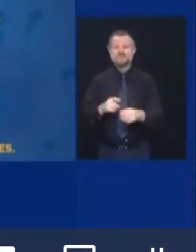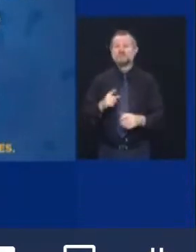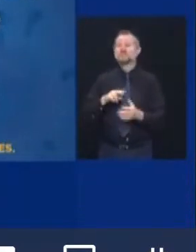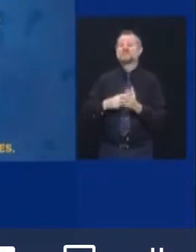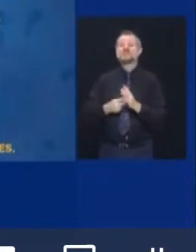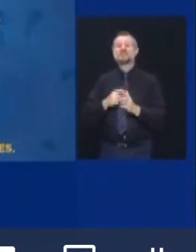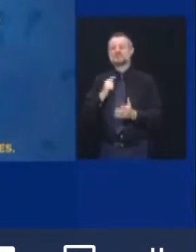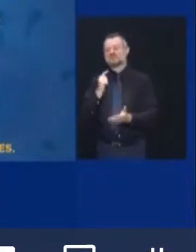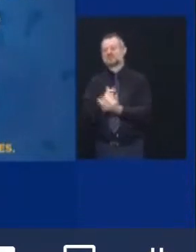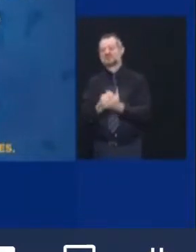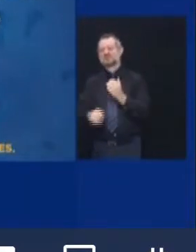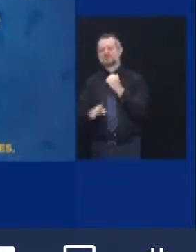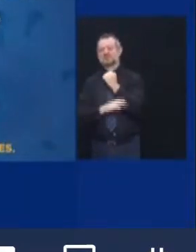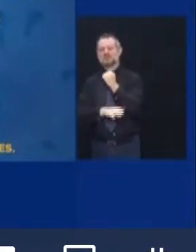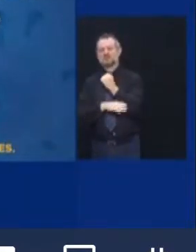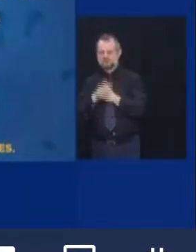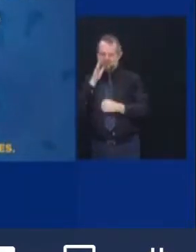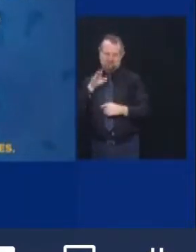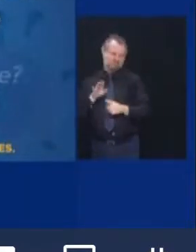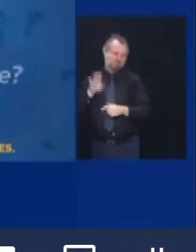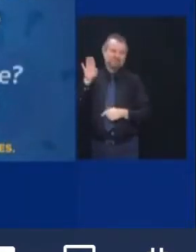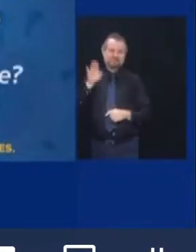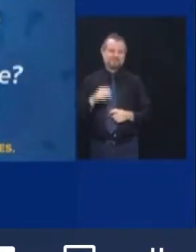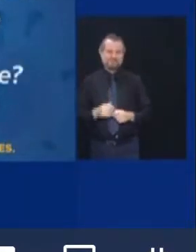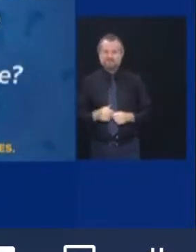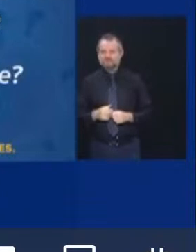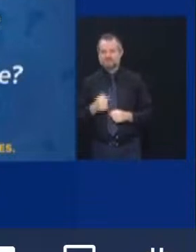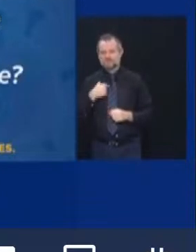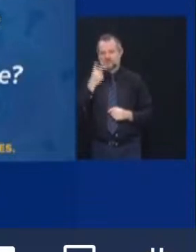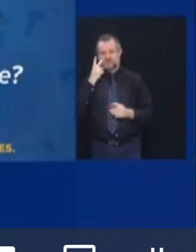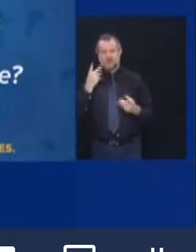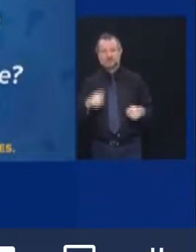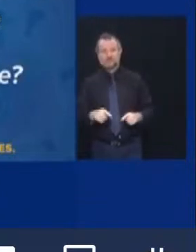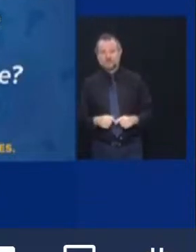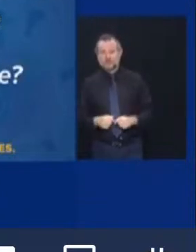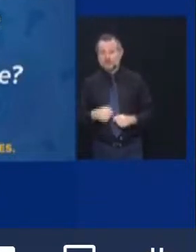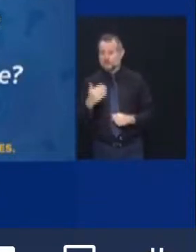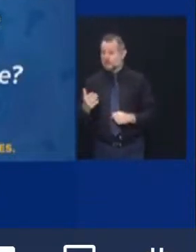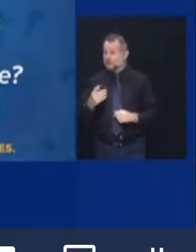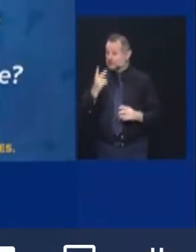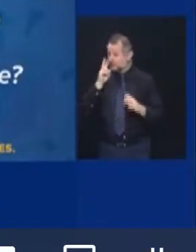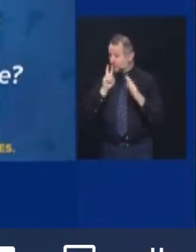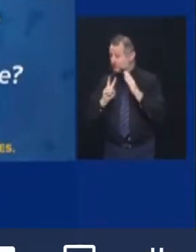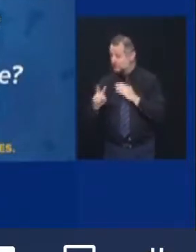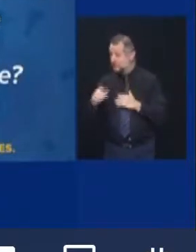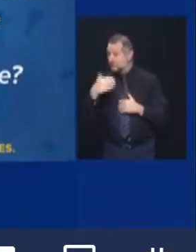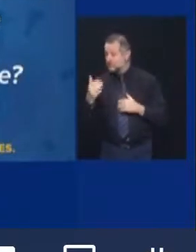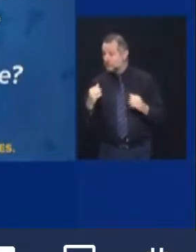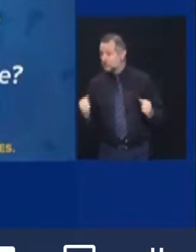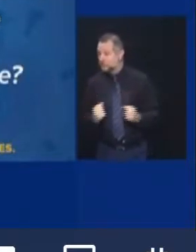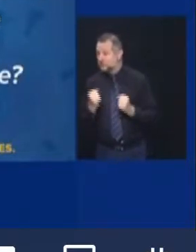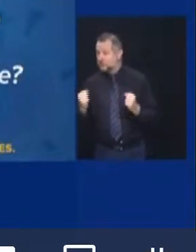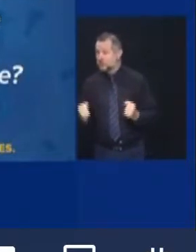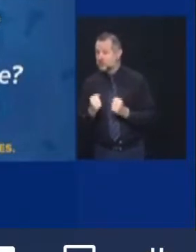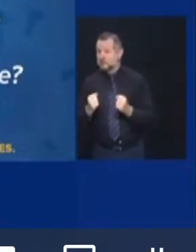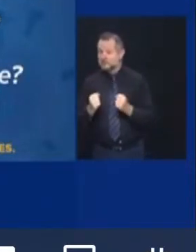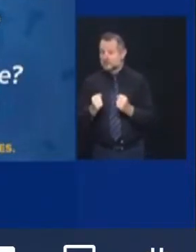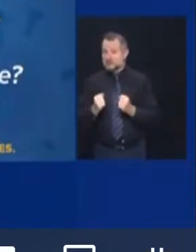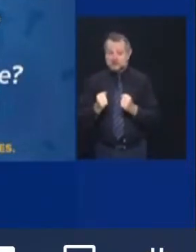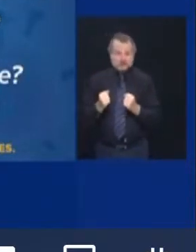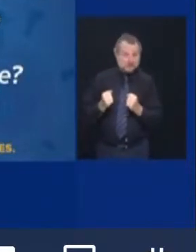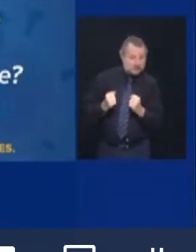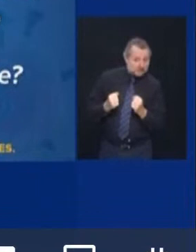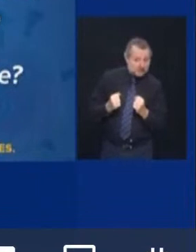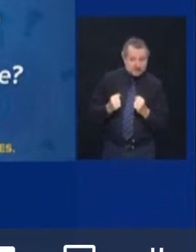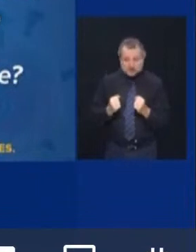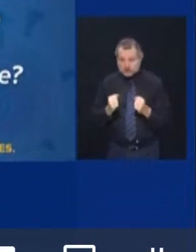rate. Fact, and it's happening. Look ahead to the winter, which is going to be the season of the